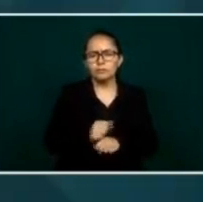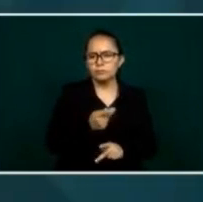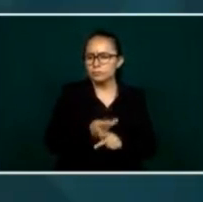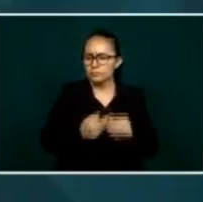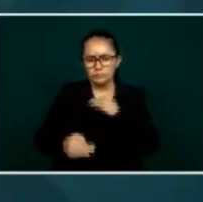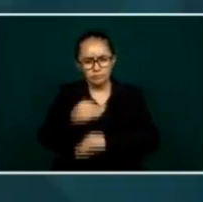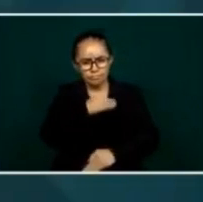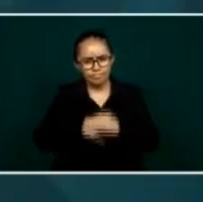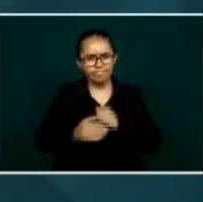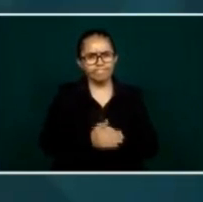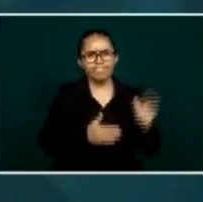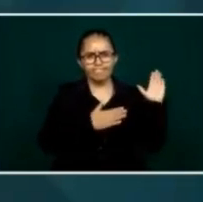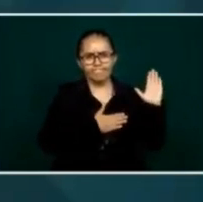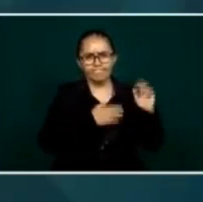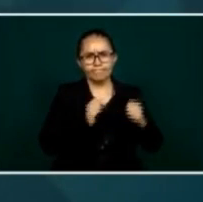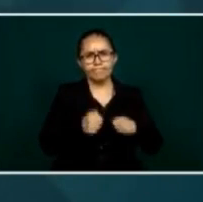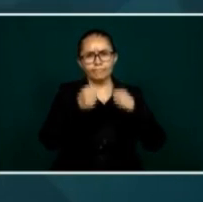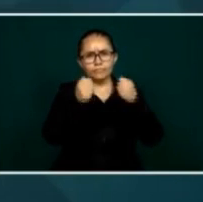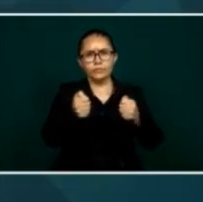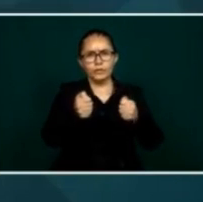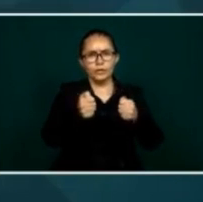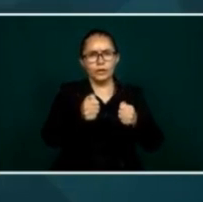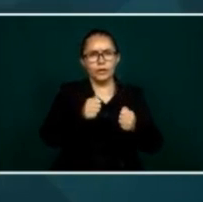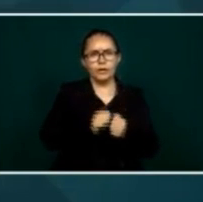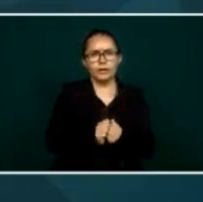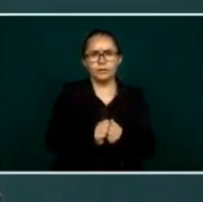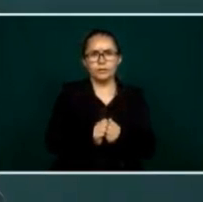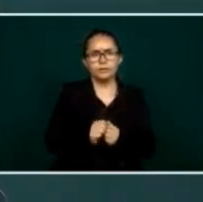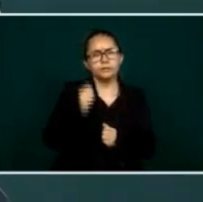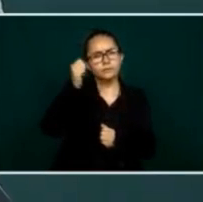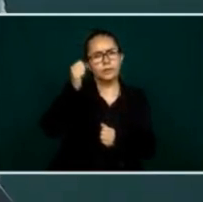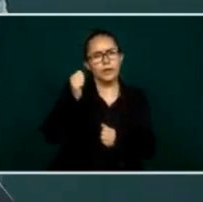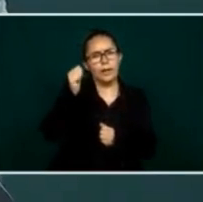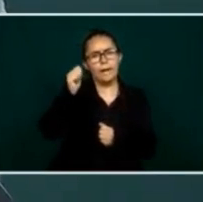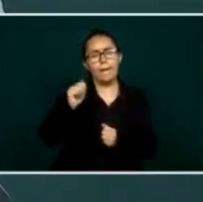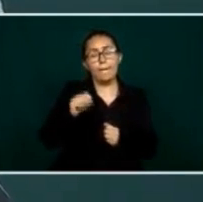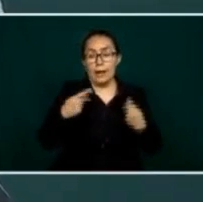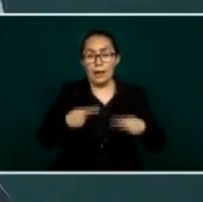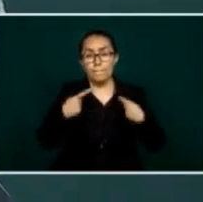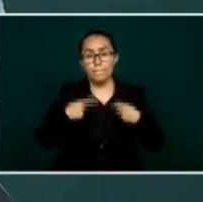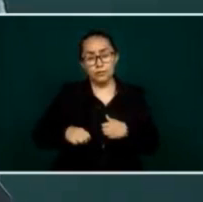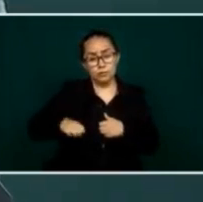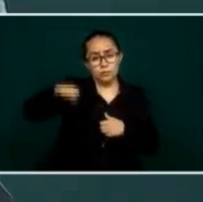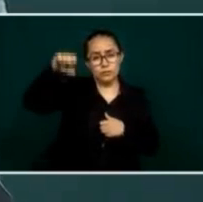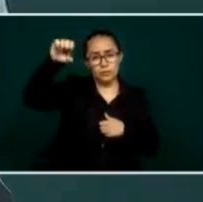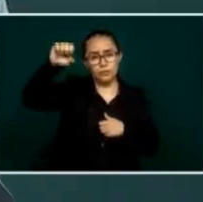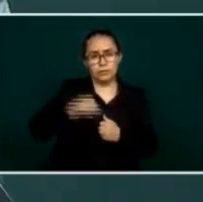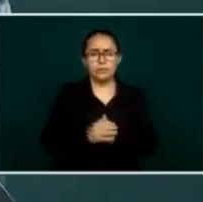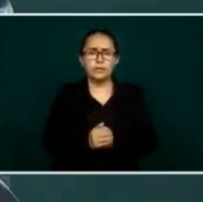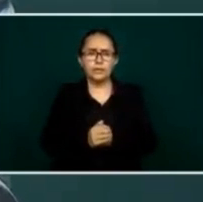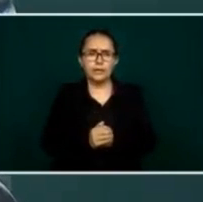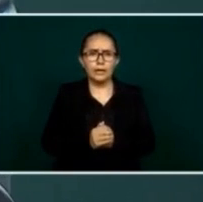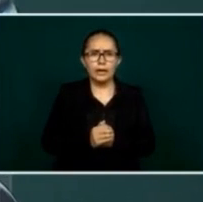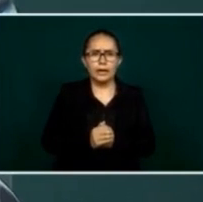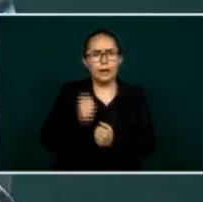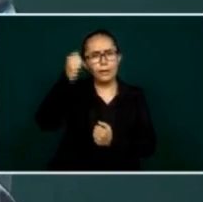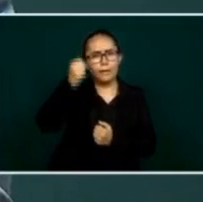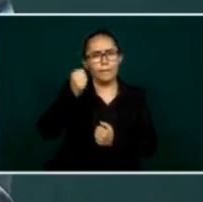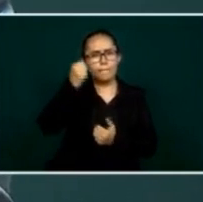We are going with the, are also giving double the pension to